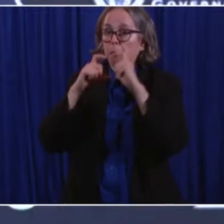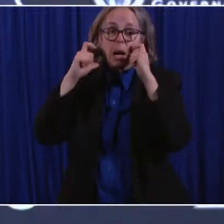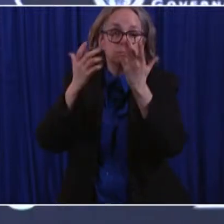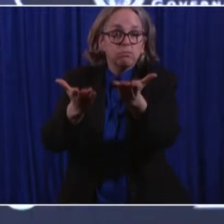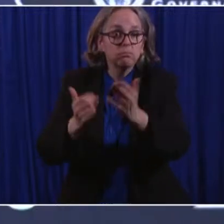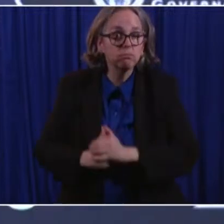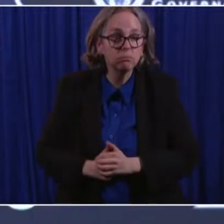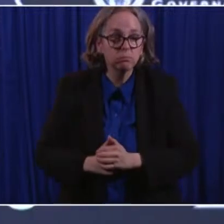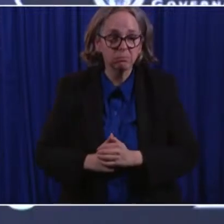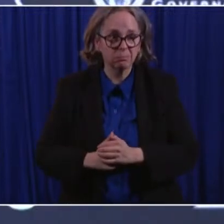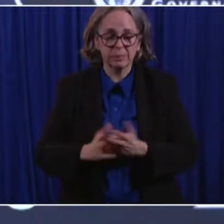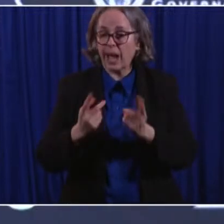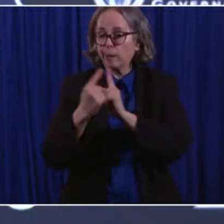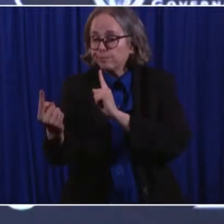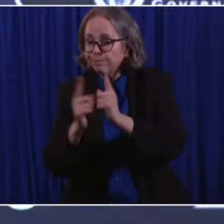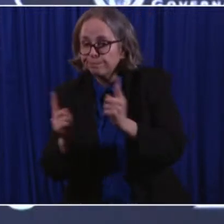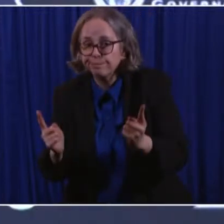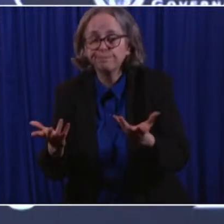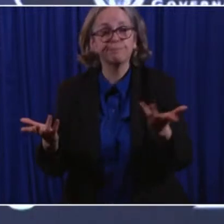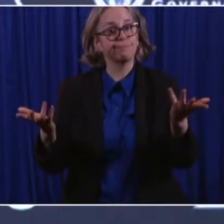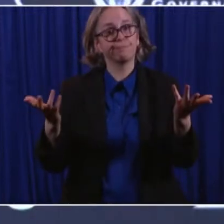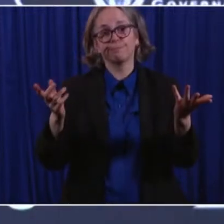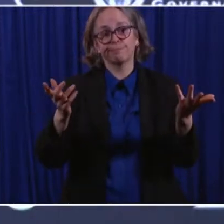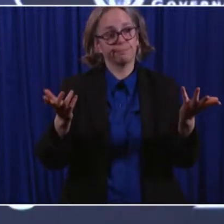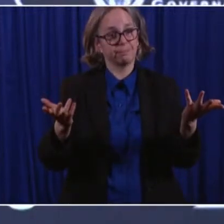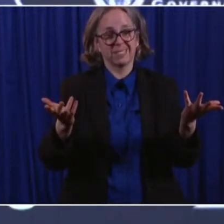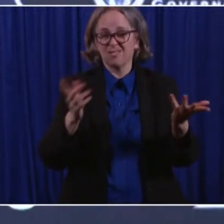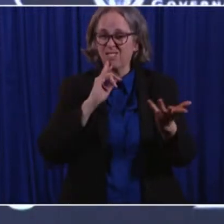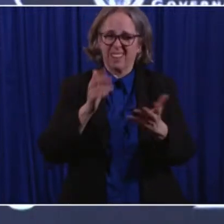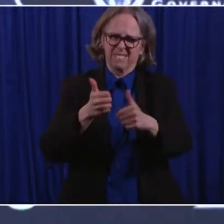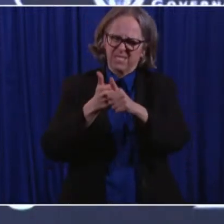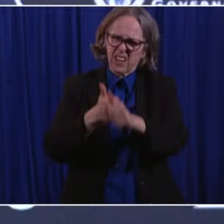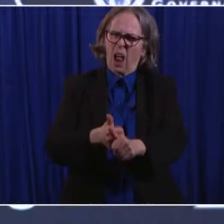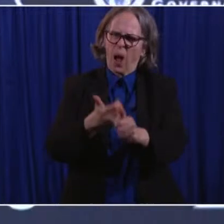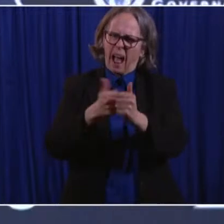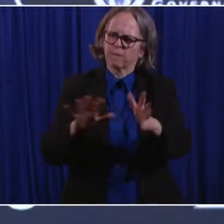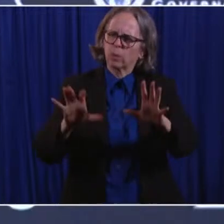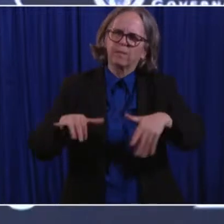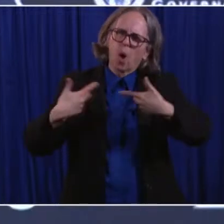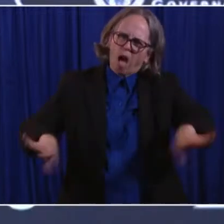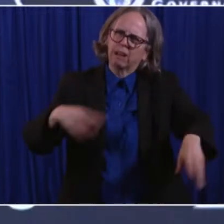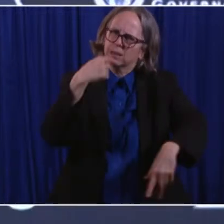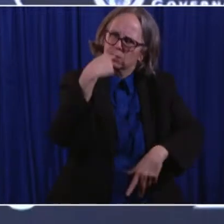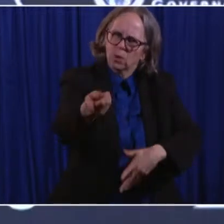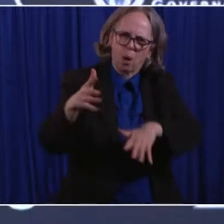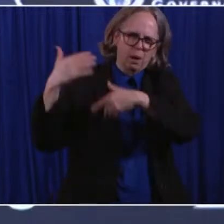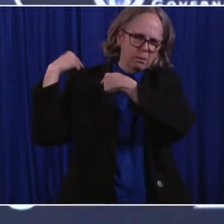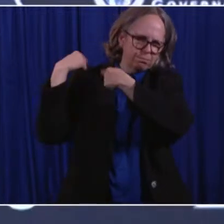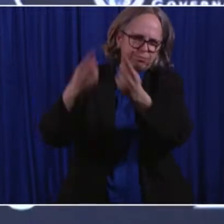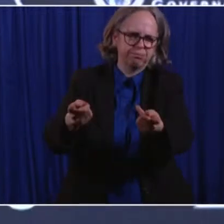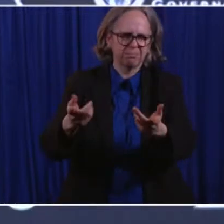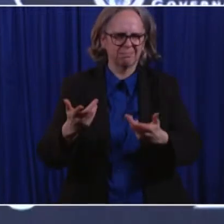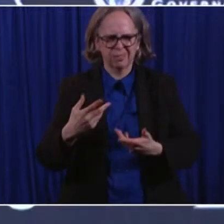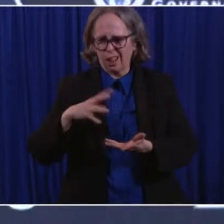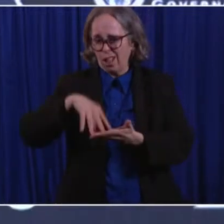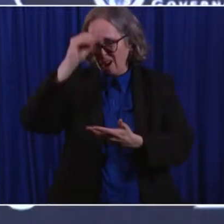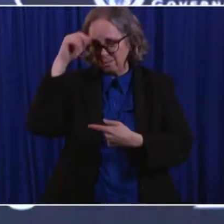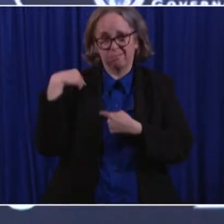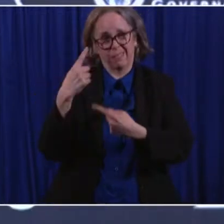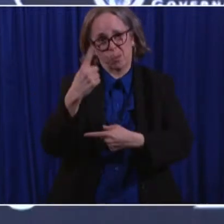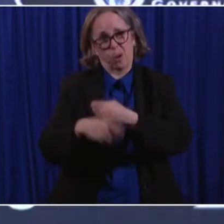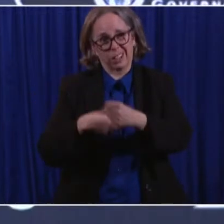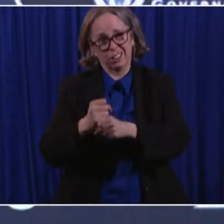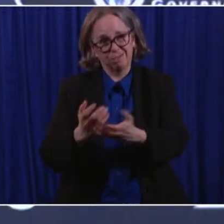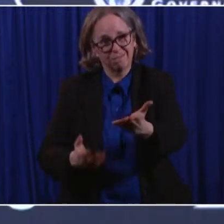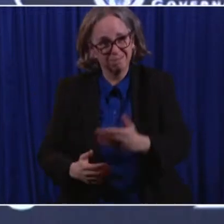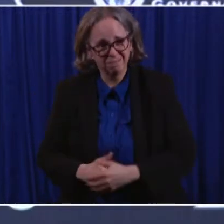the distancing and just follow all the practices, frankly, that we have learned in the last year. But I have said